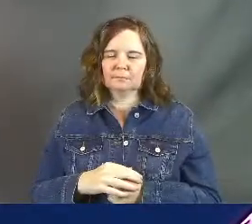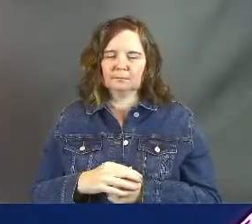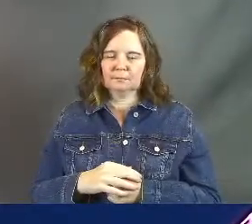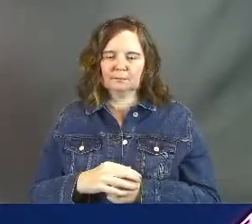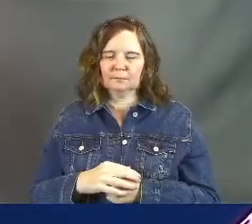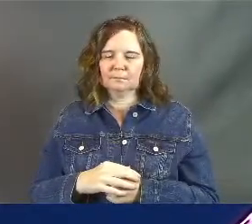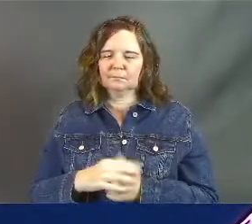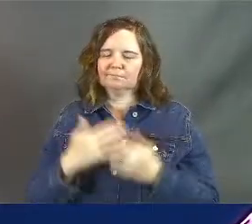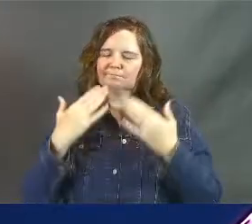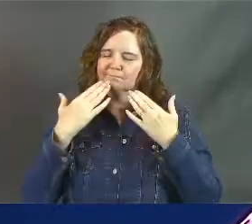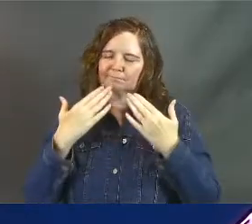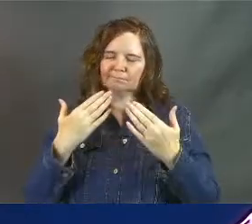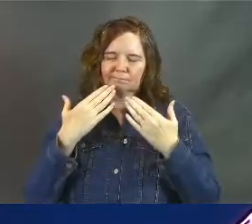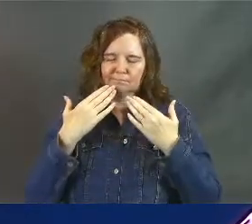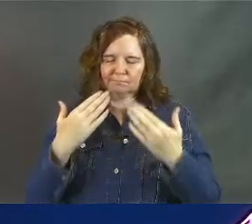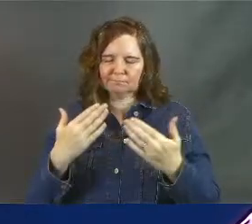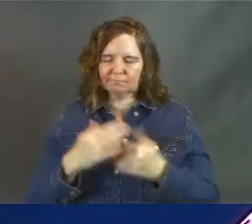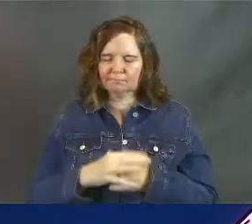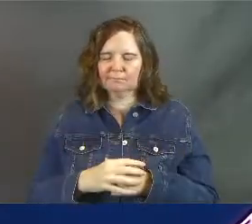God, I'm so grateful